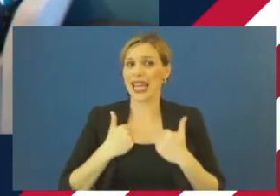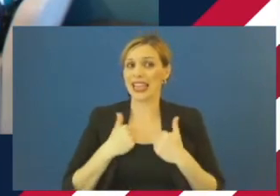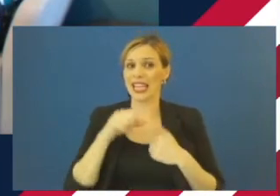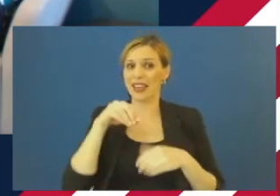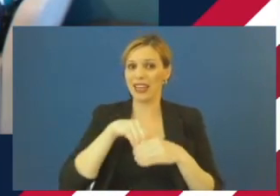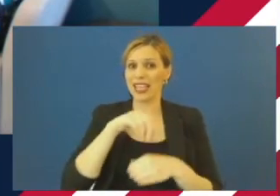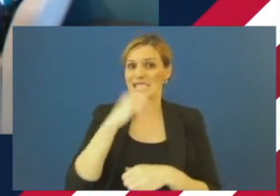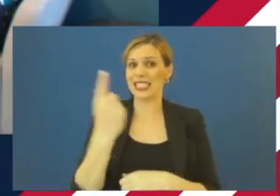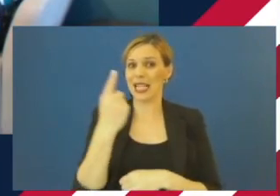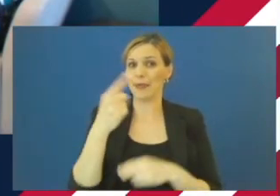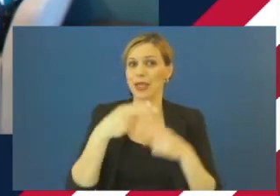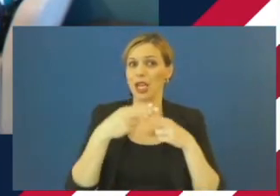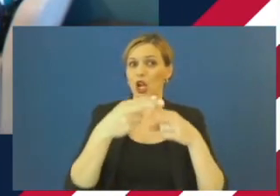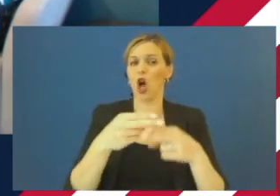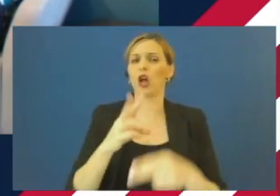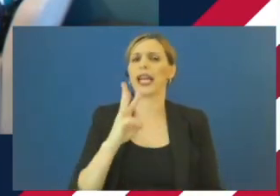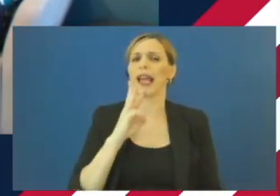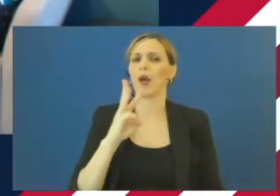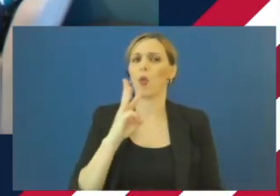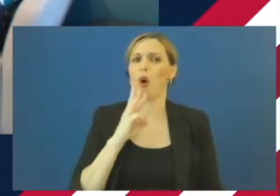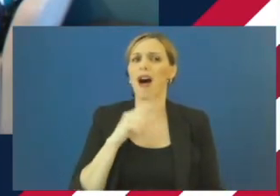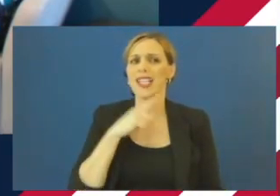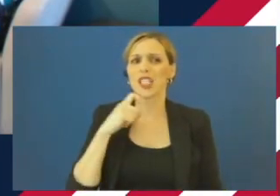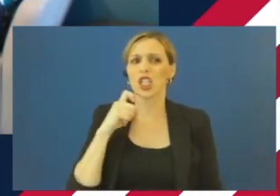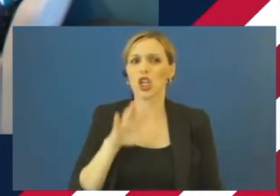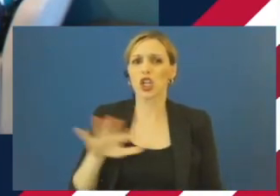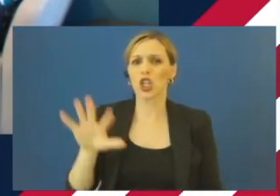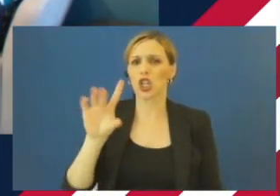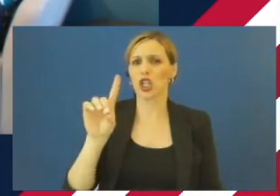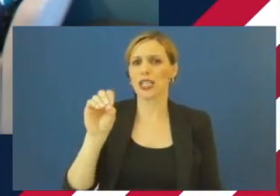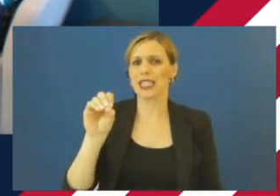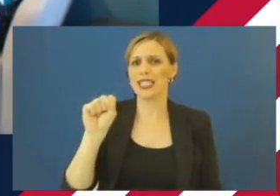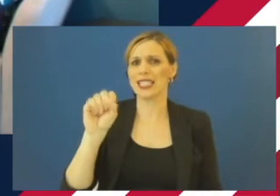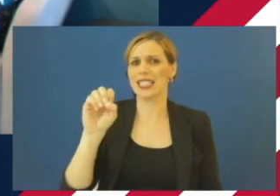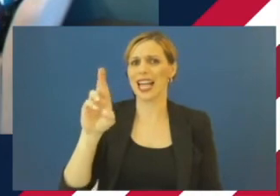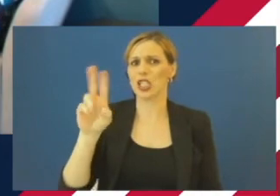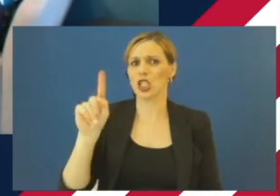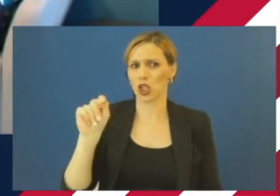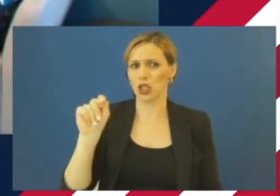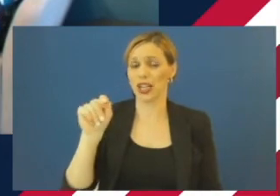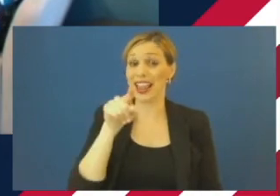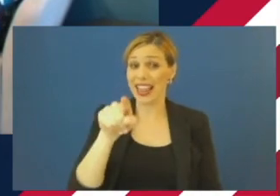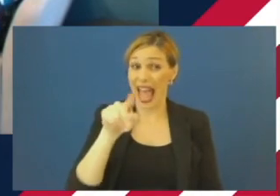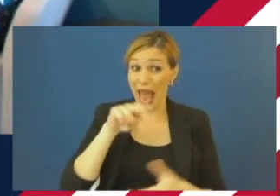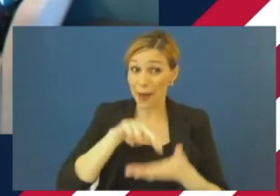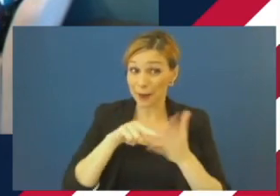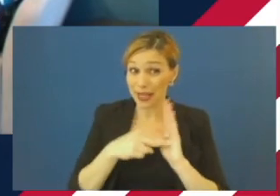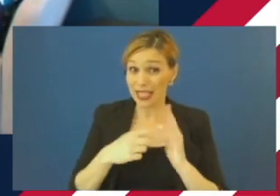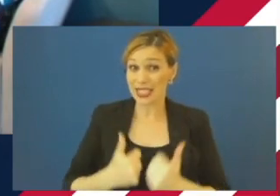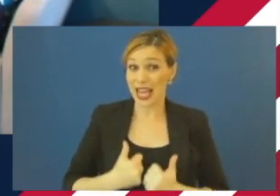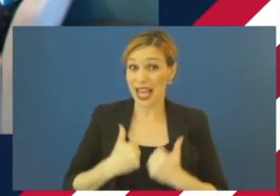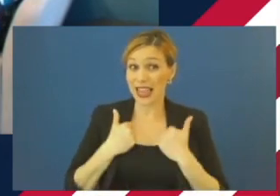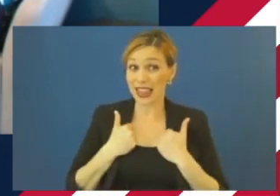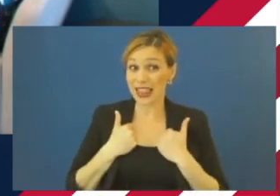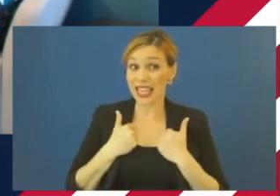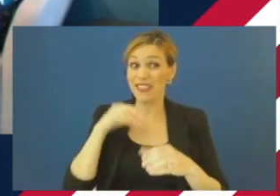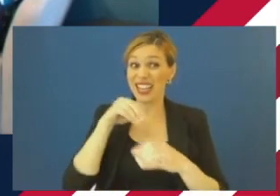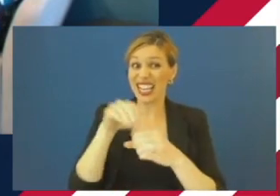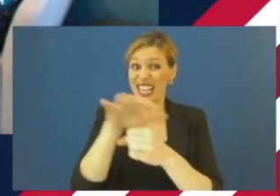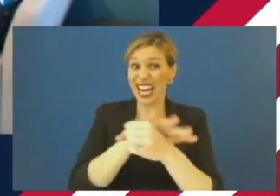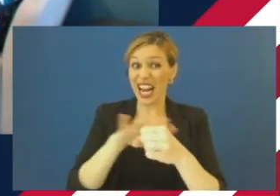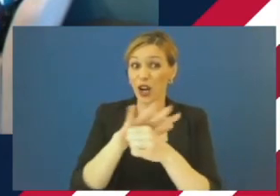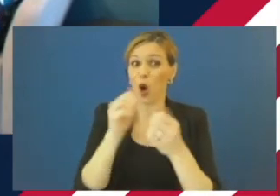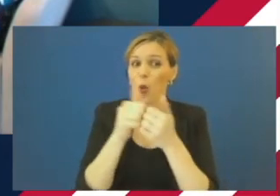in shelters, they're living in housing where they do not have access to healthy and clean water. People